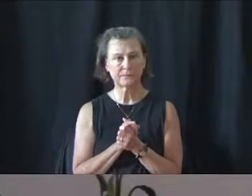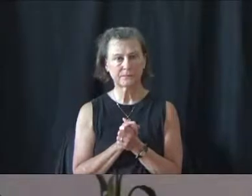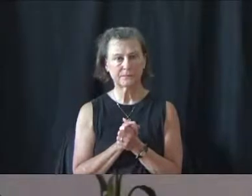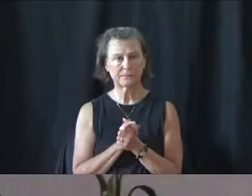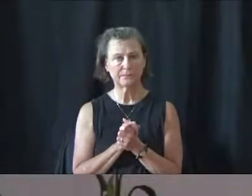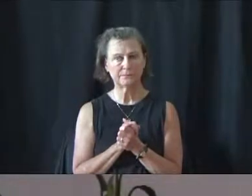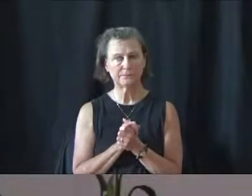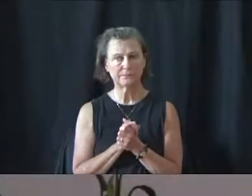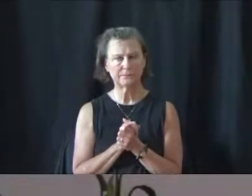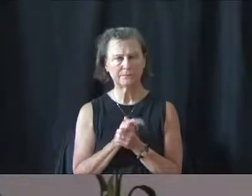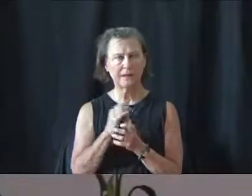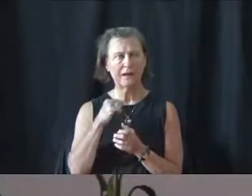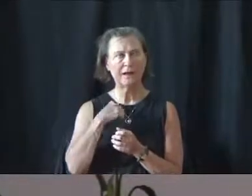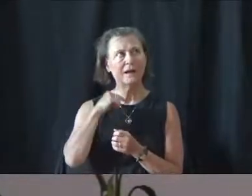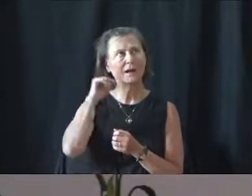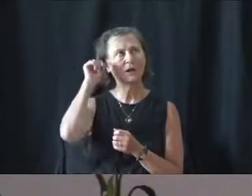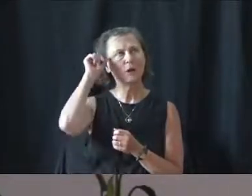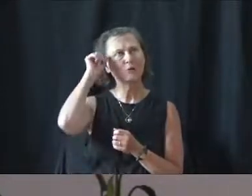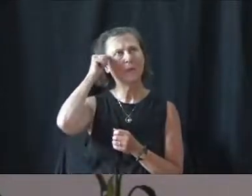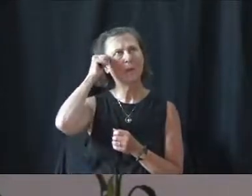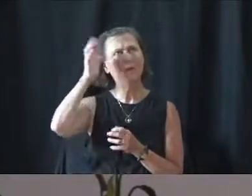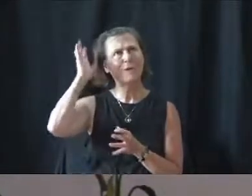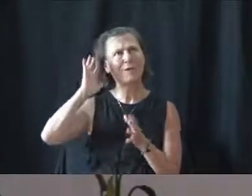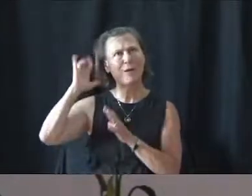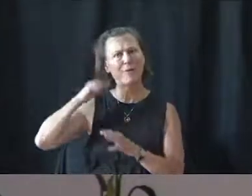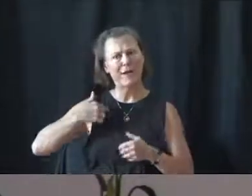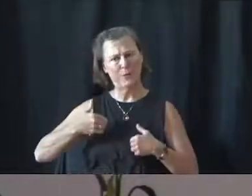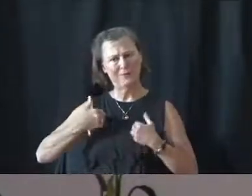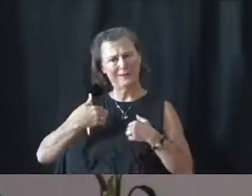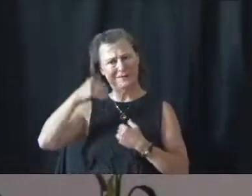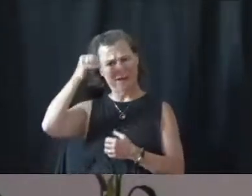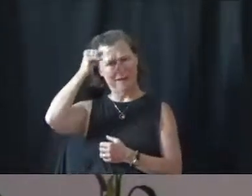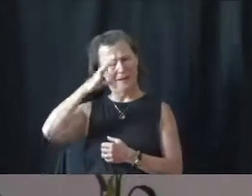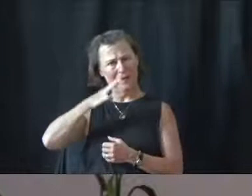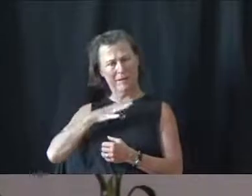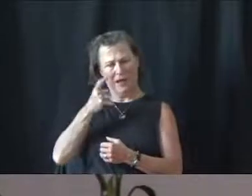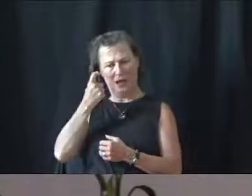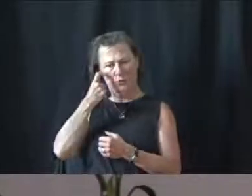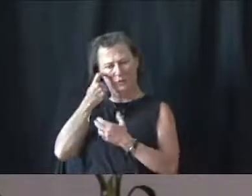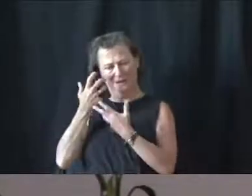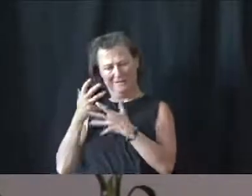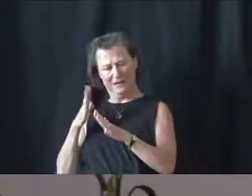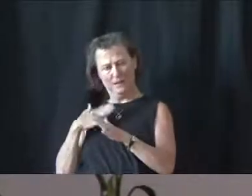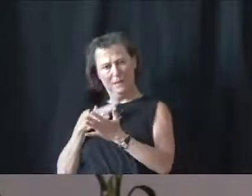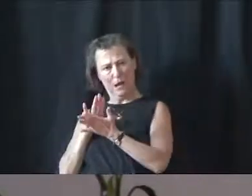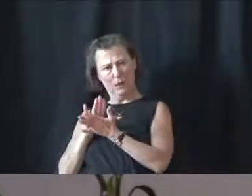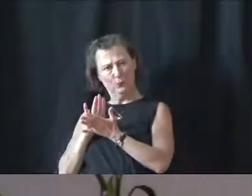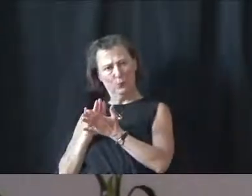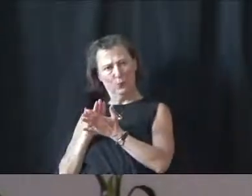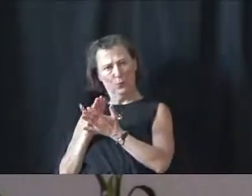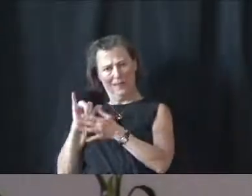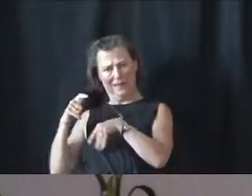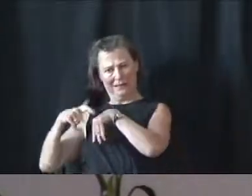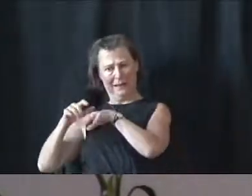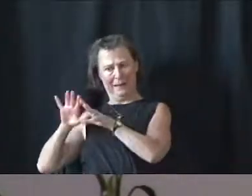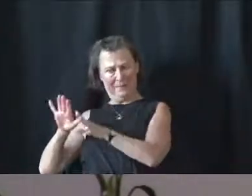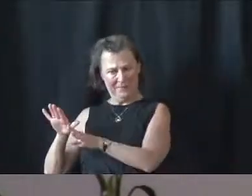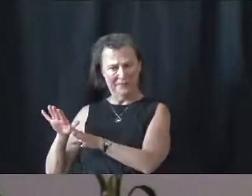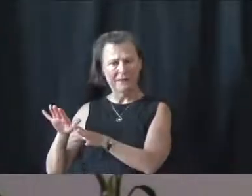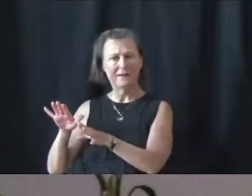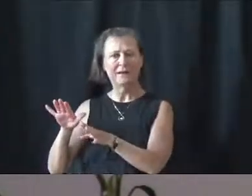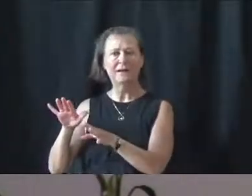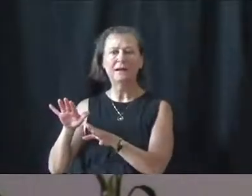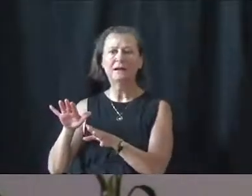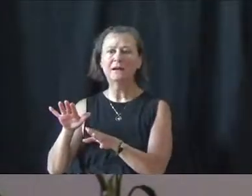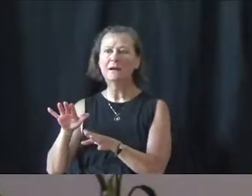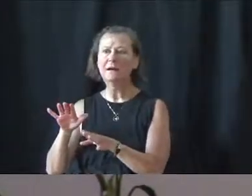I remember when, as a young man, having recently finished my schooling for the time being, and casting